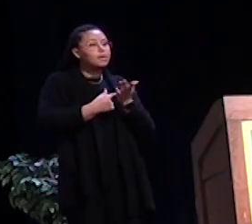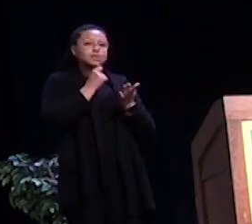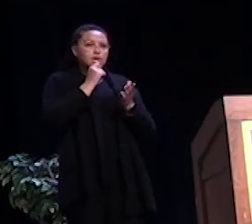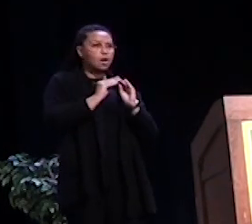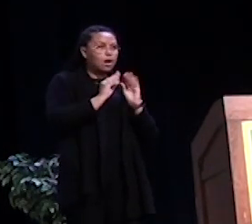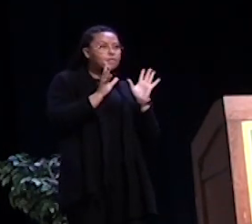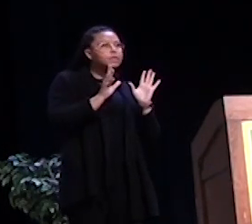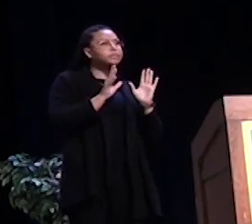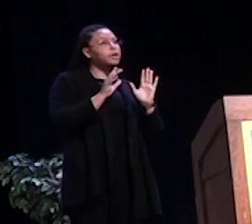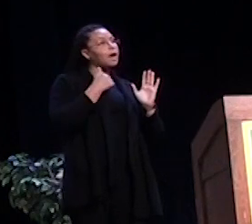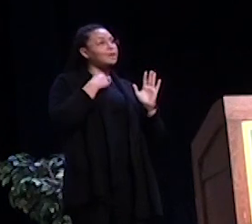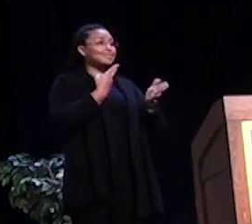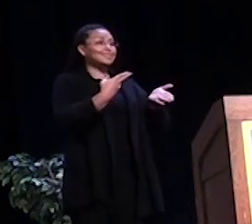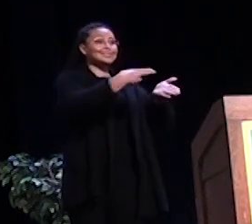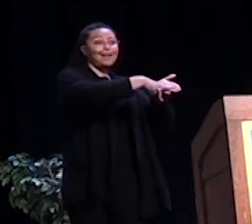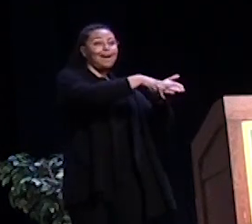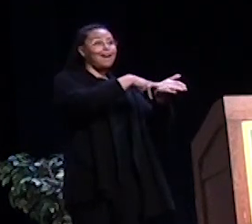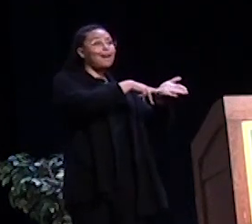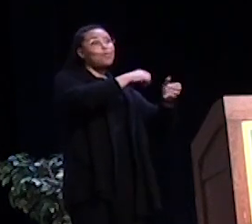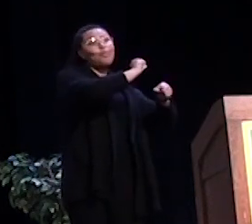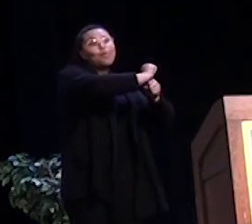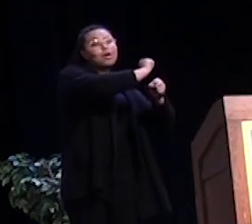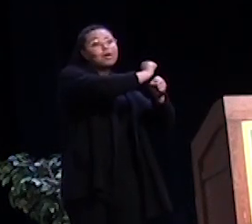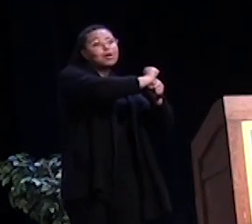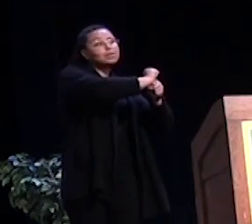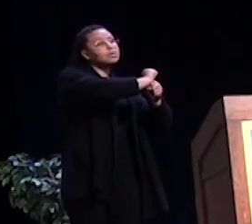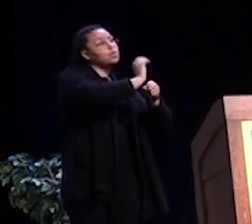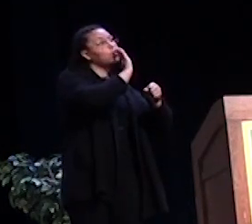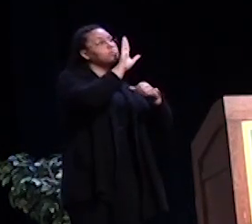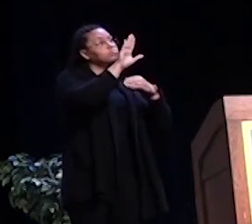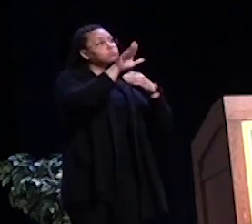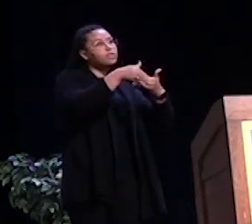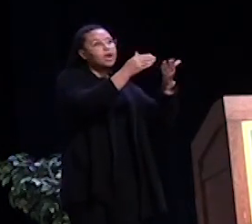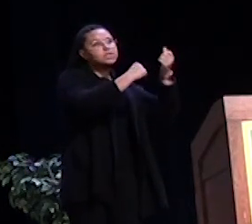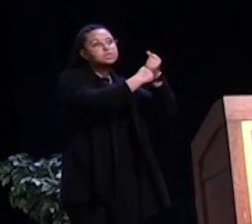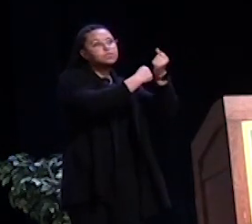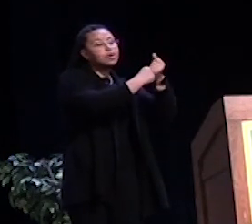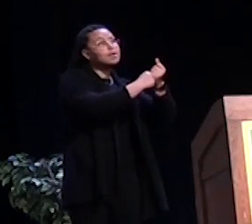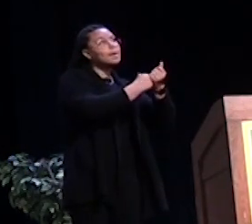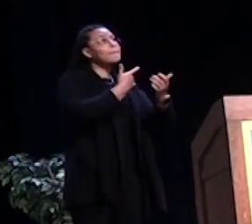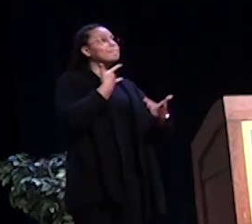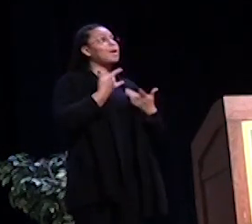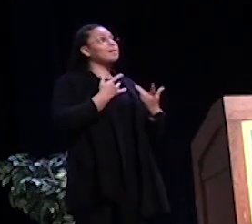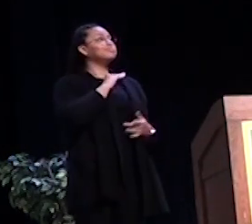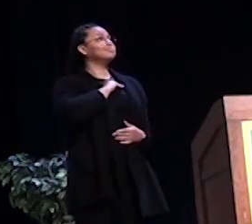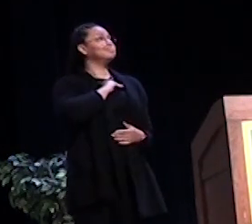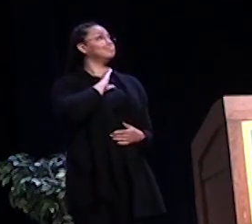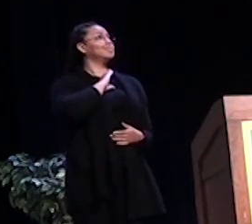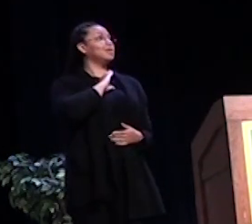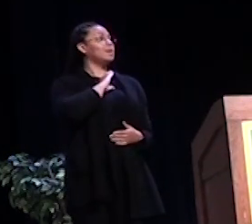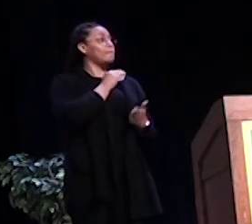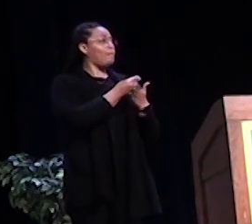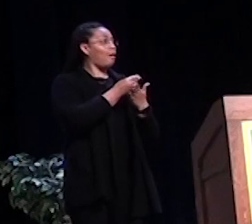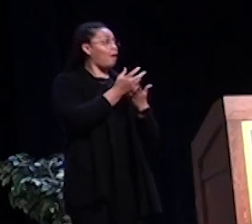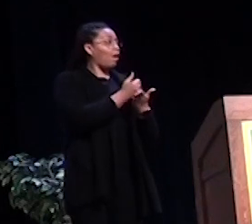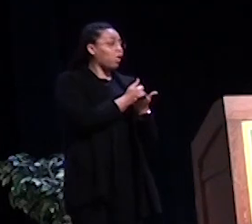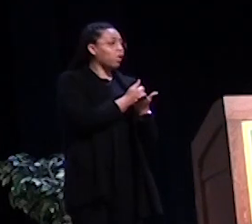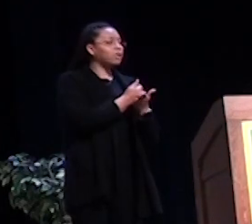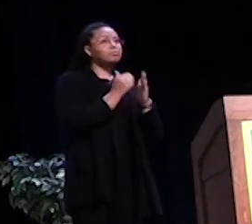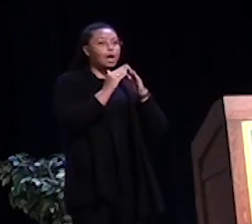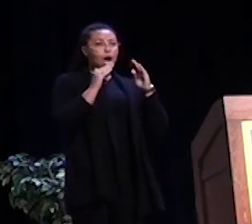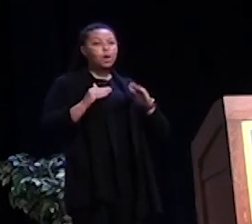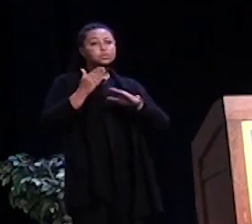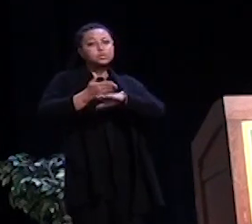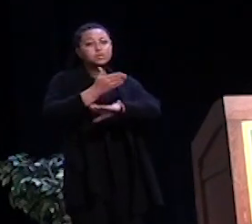this step and I sign up for an essay ready to work and get some support, I might feel better, I might get a job I like more, I might make some more money, and I can afford